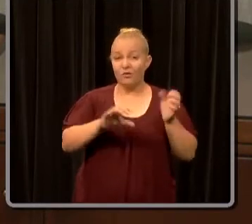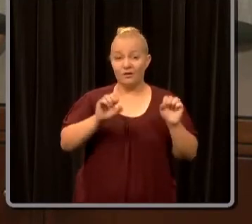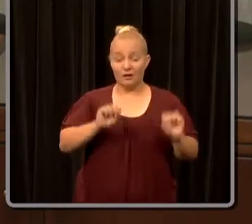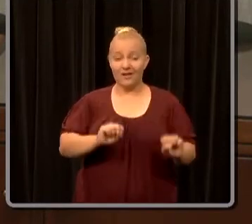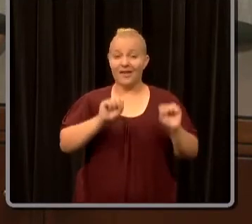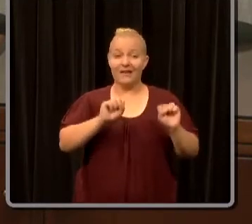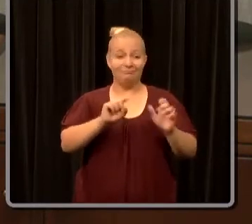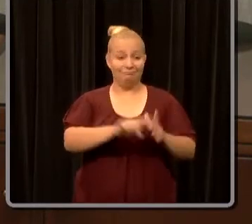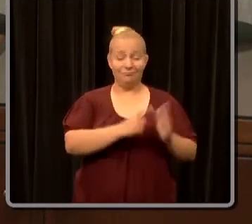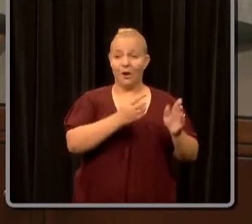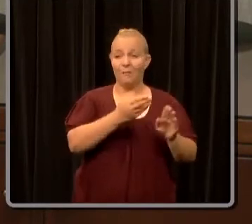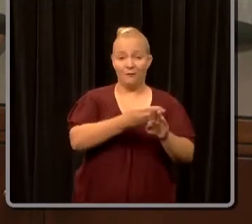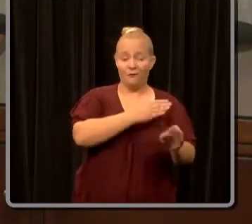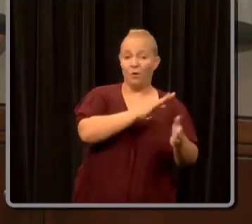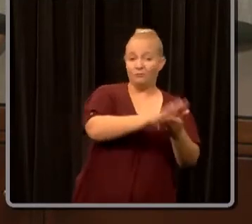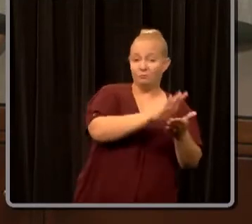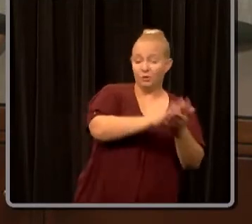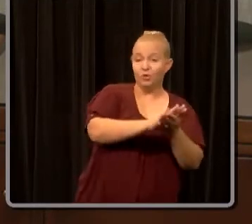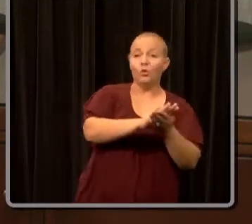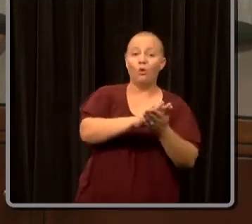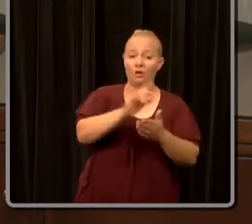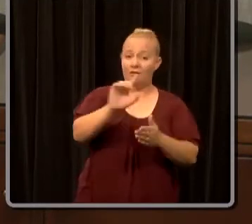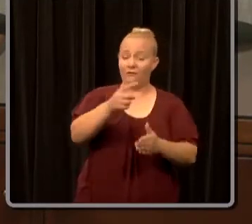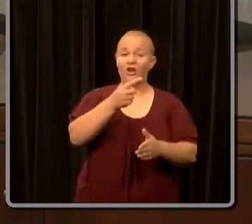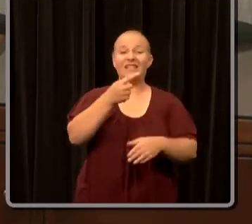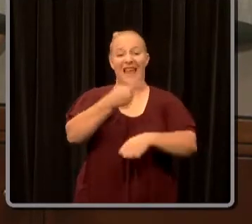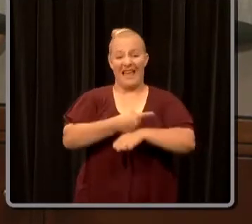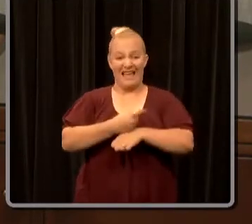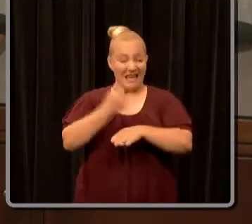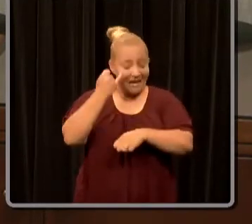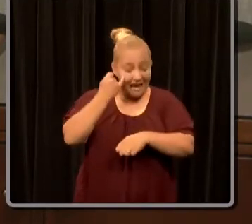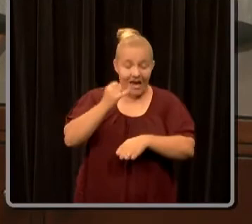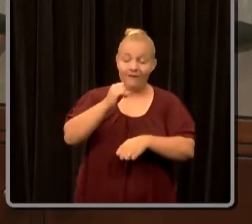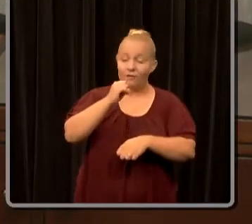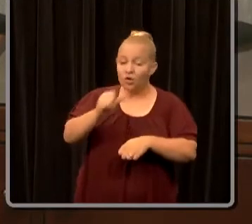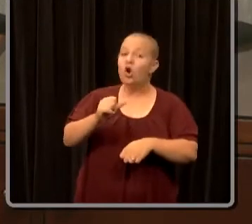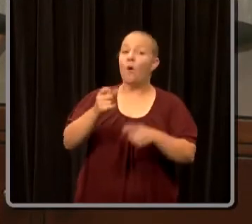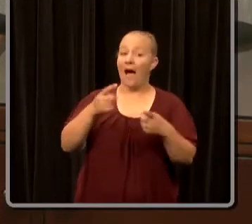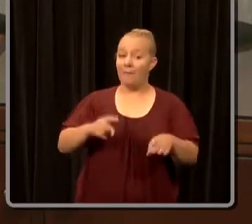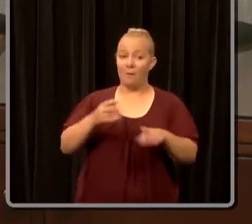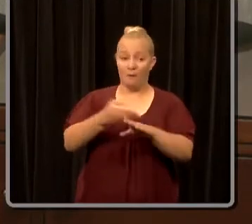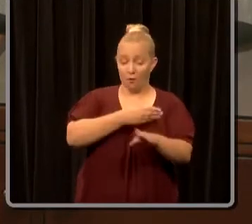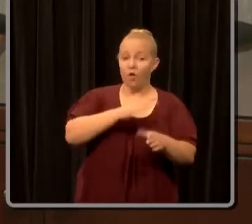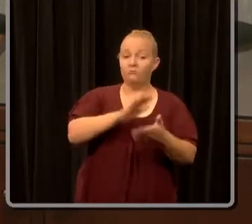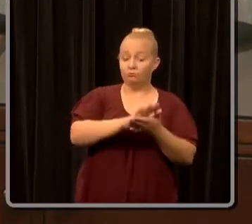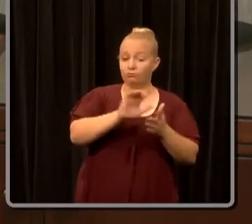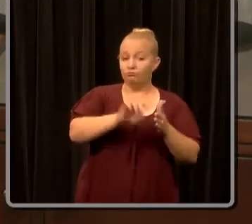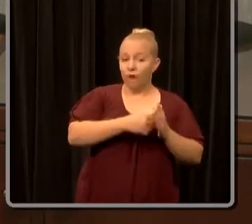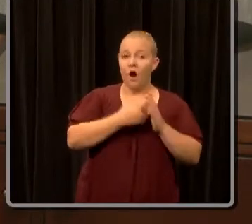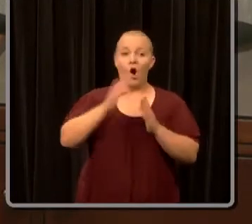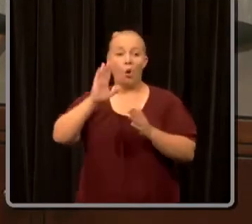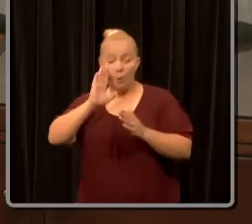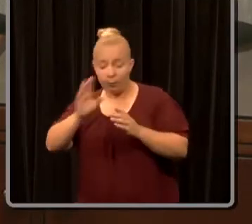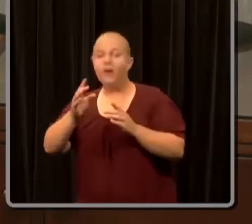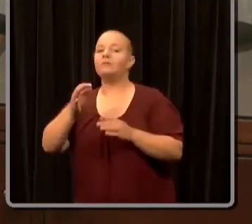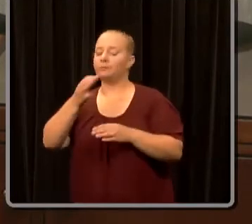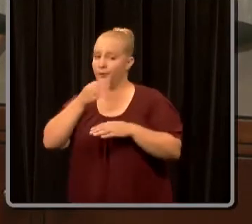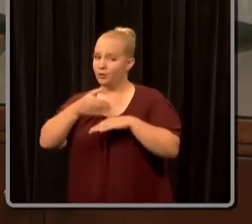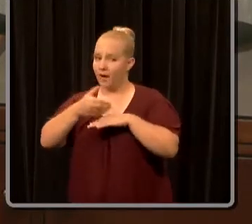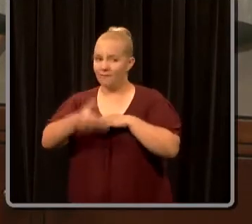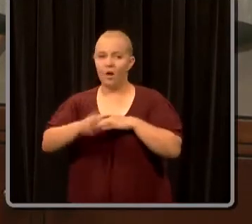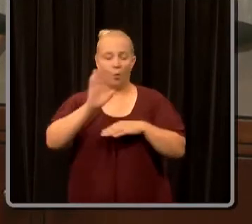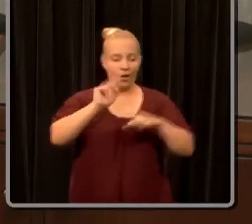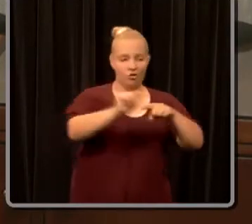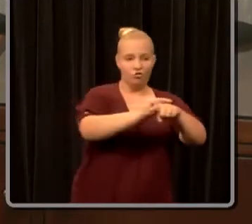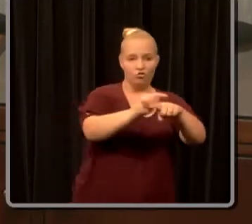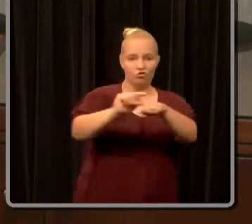the first day of school. So if we don't meet that first day of school, it'll be very shortly after. So given that, we will be training all staff